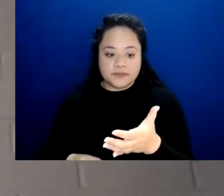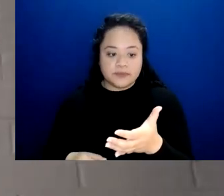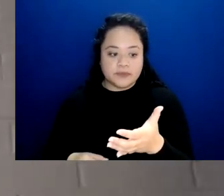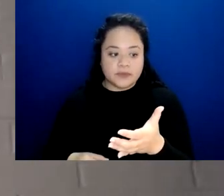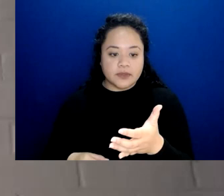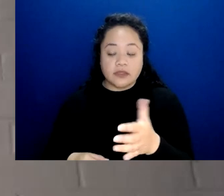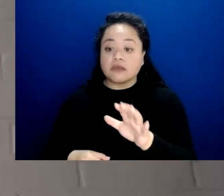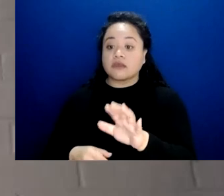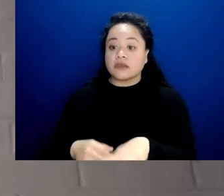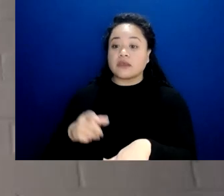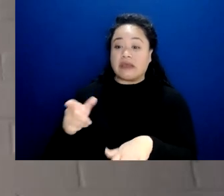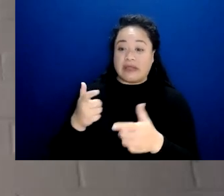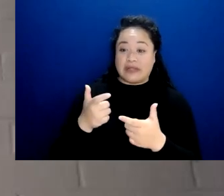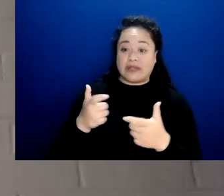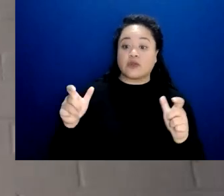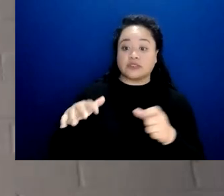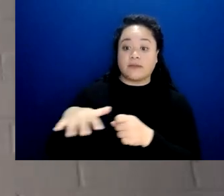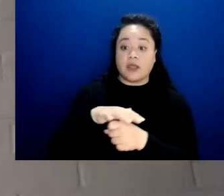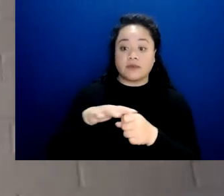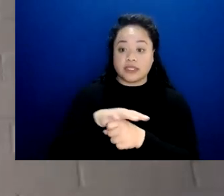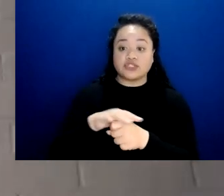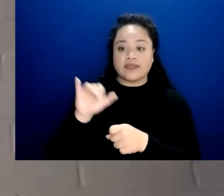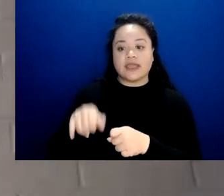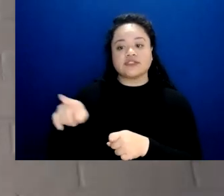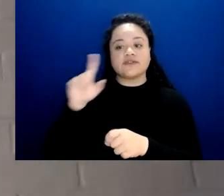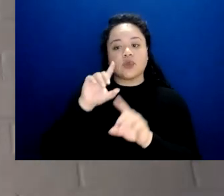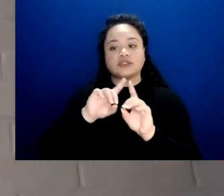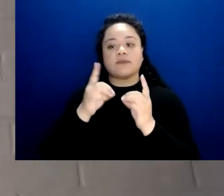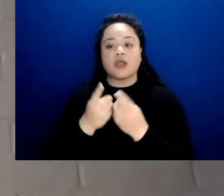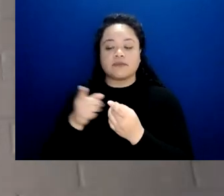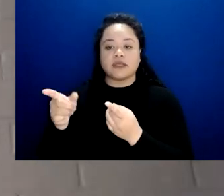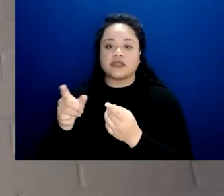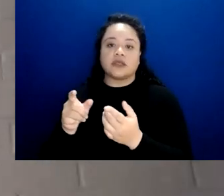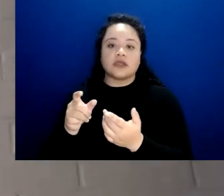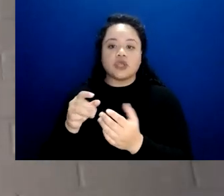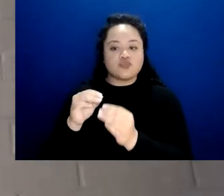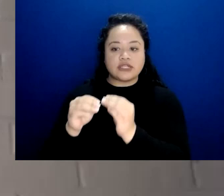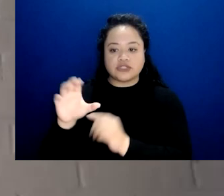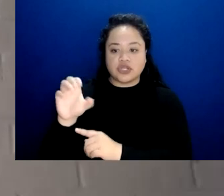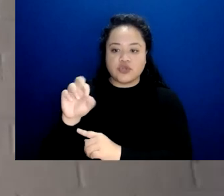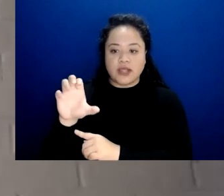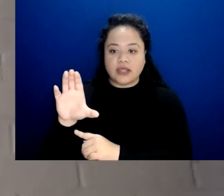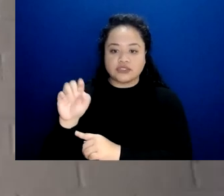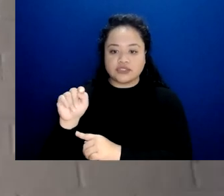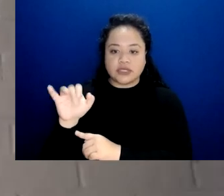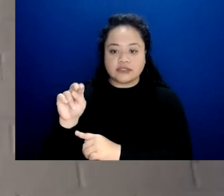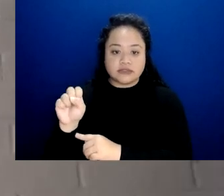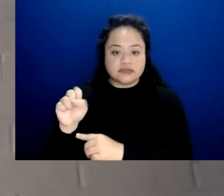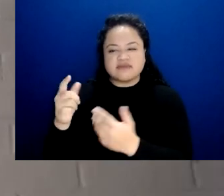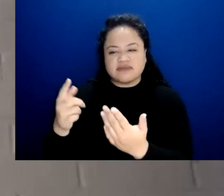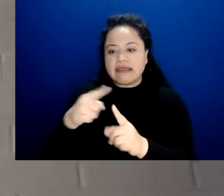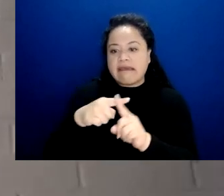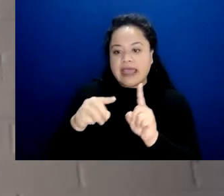largest population of individuals we had were our Department of Corrections individuals who were in the halfway houses that the organization that we worked